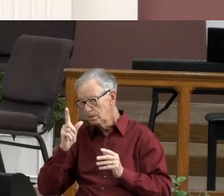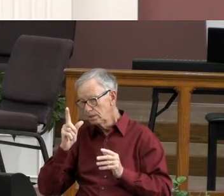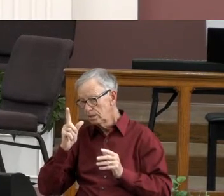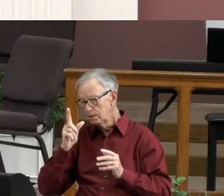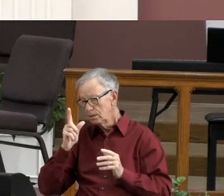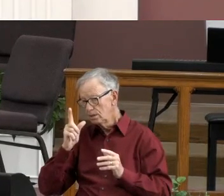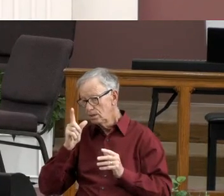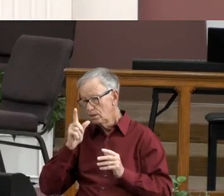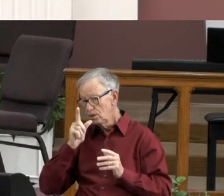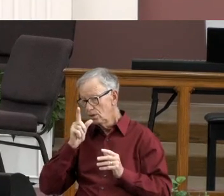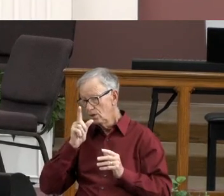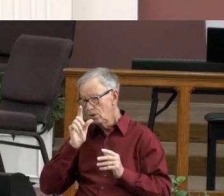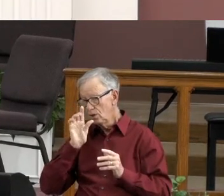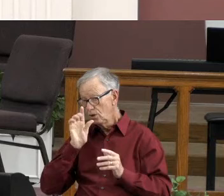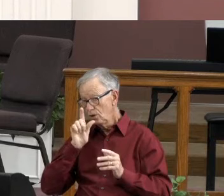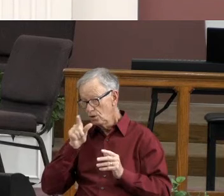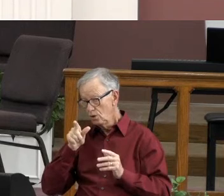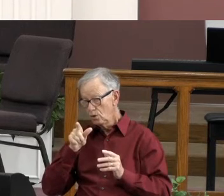You're the church.